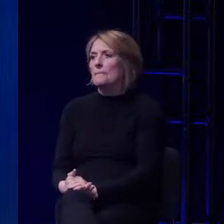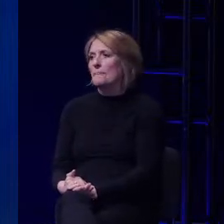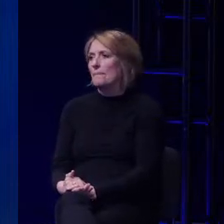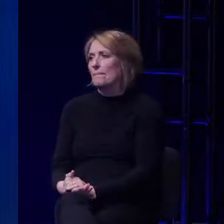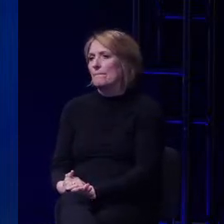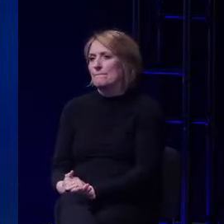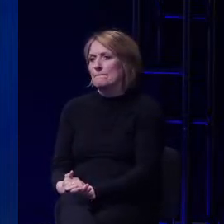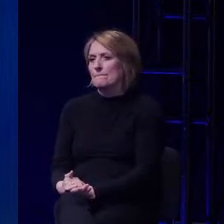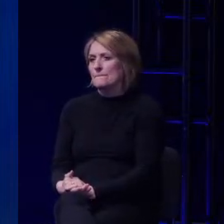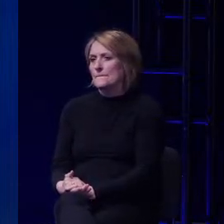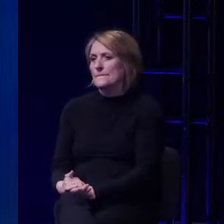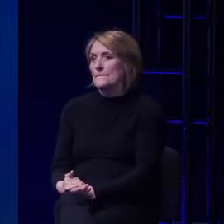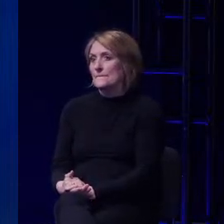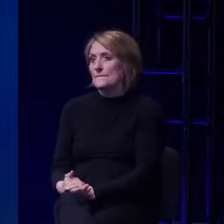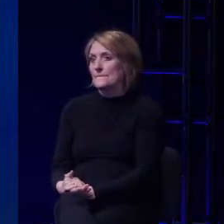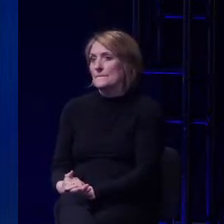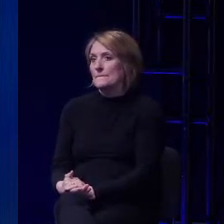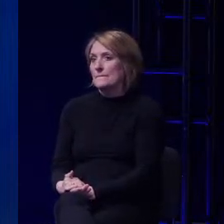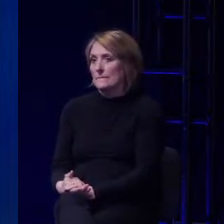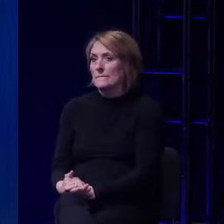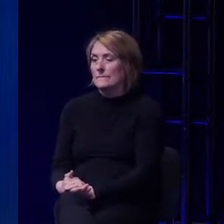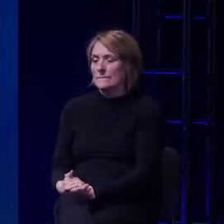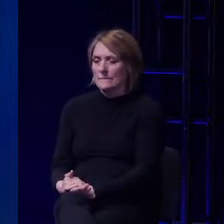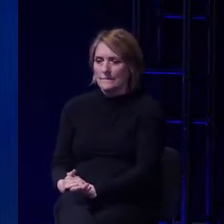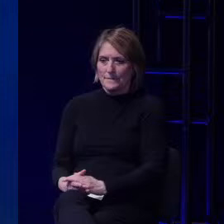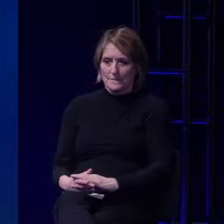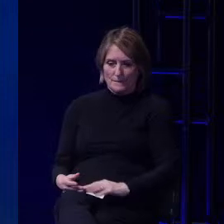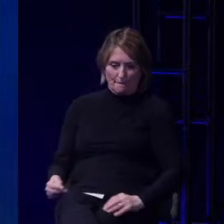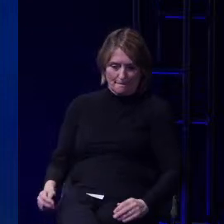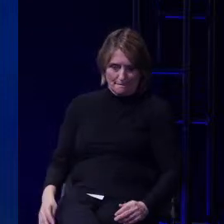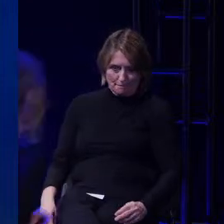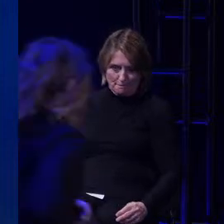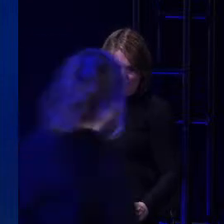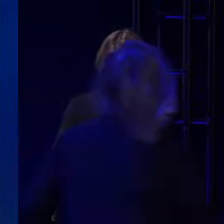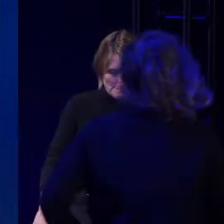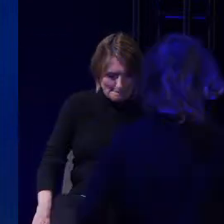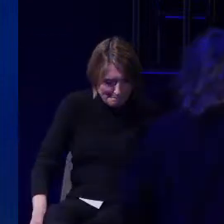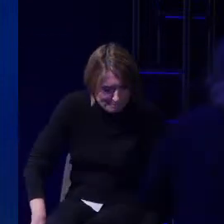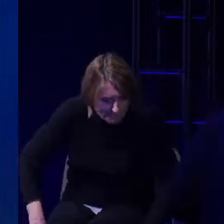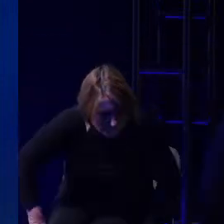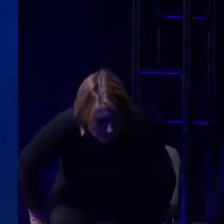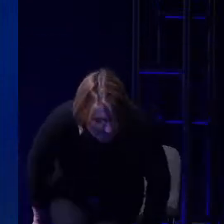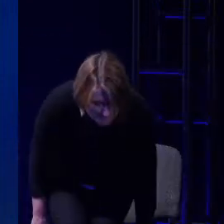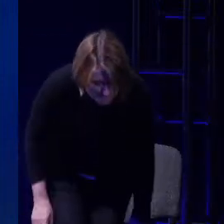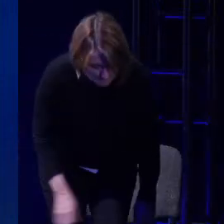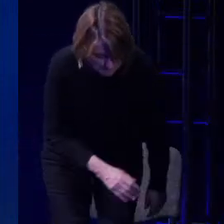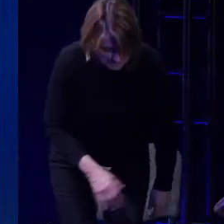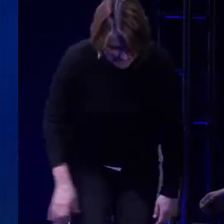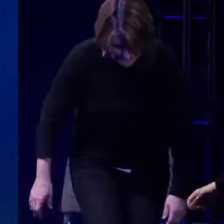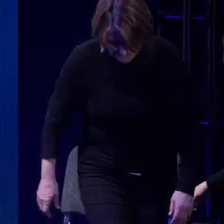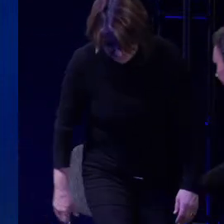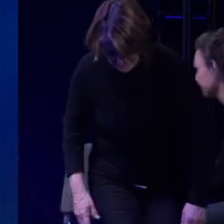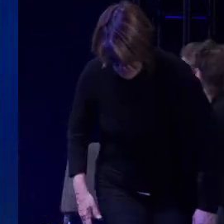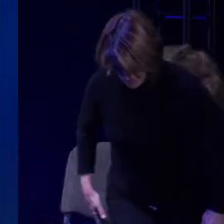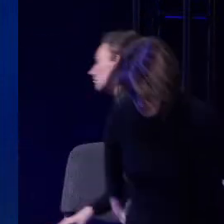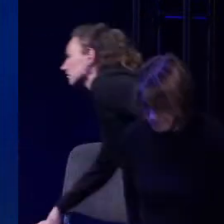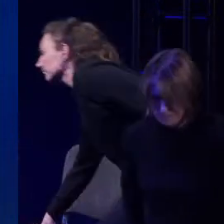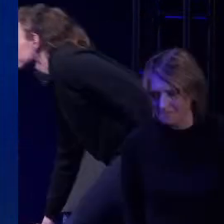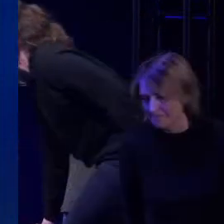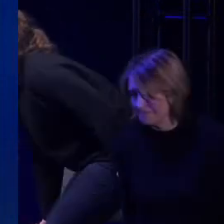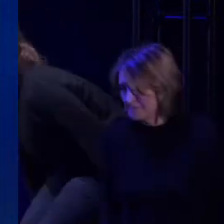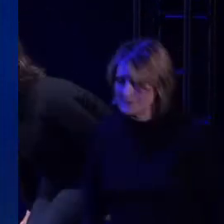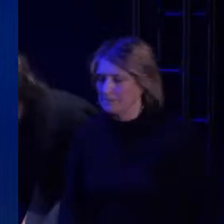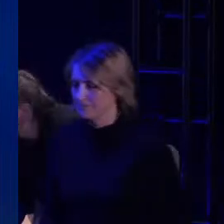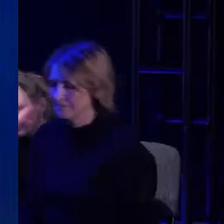Yeah. So I asked my 4 panelist friends